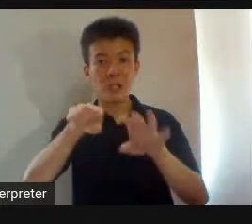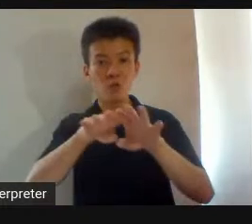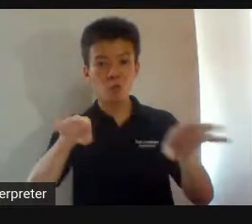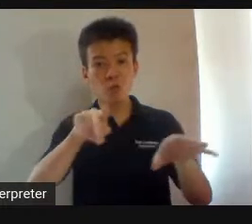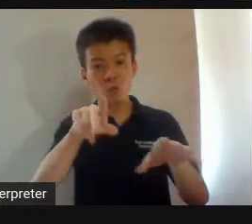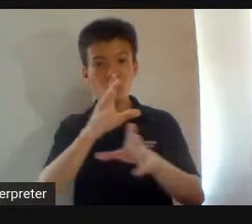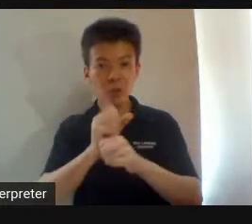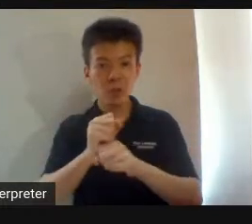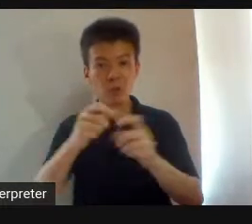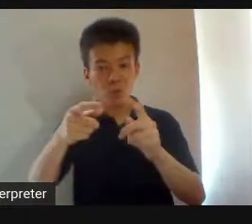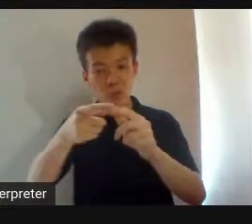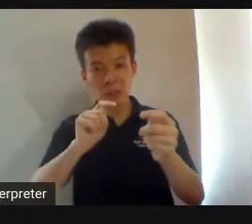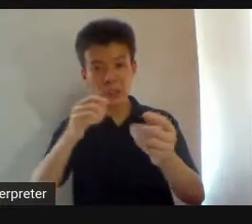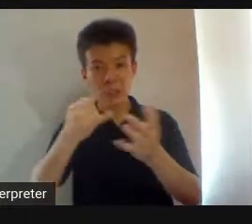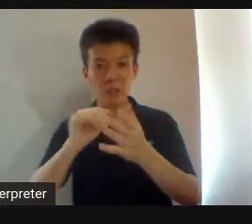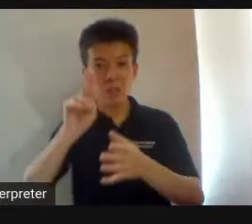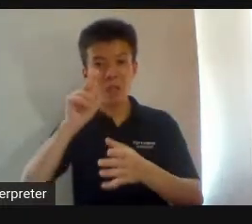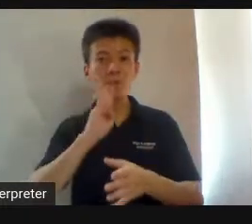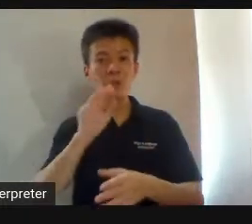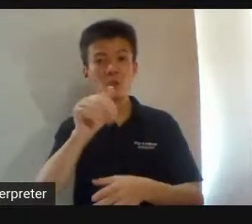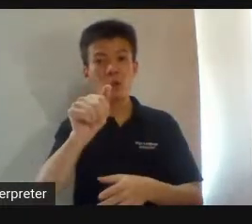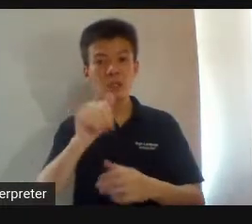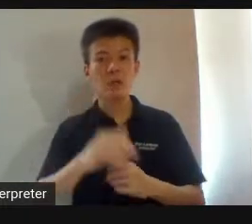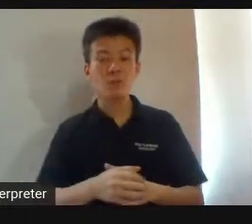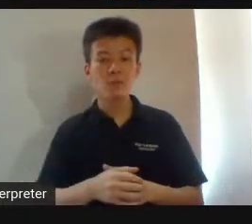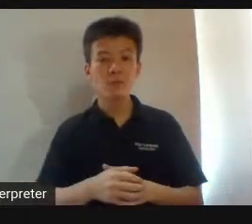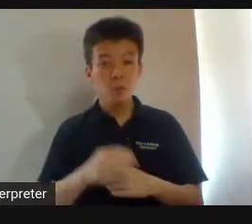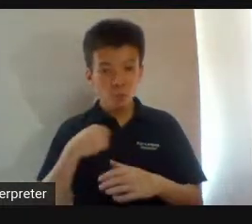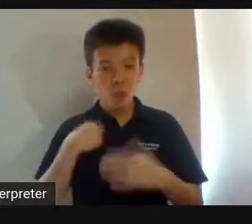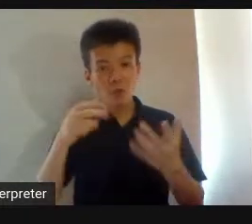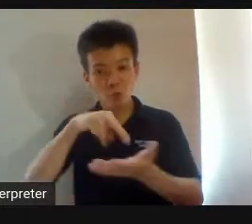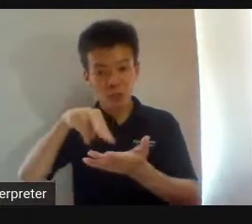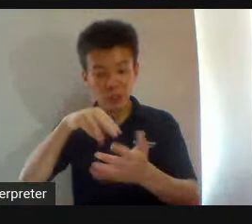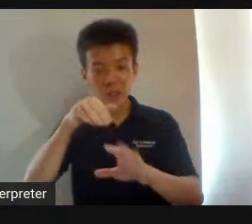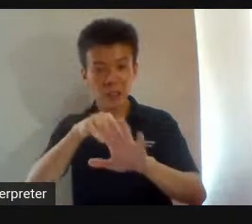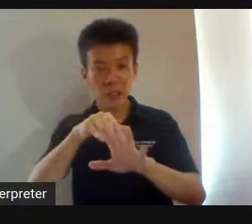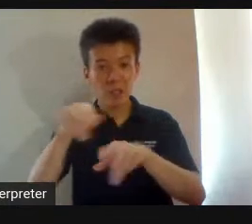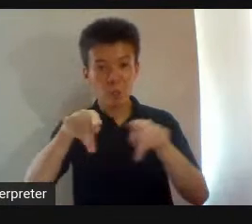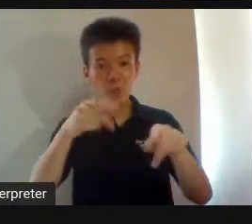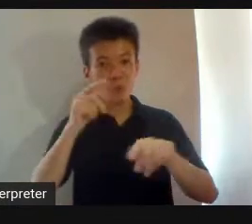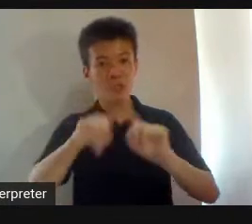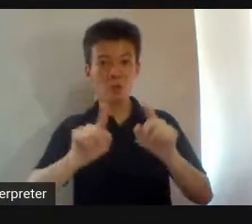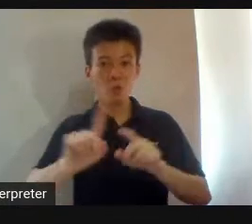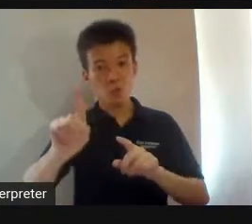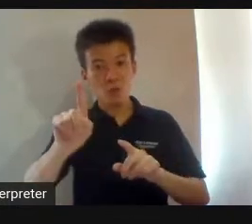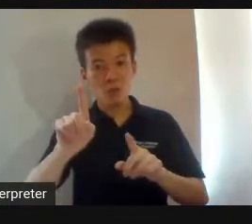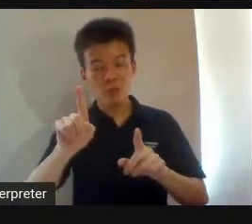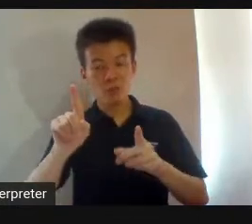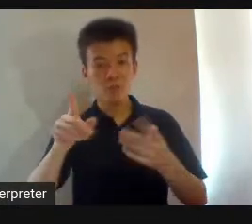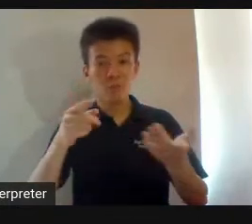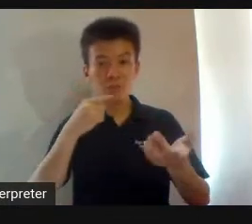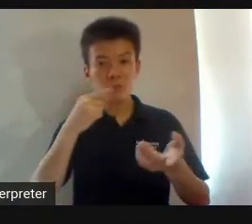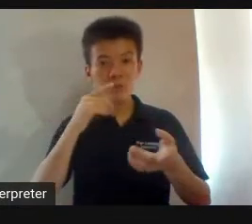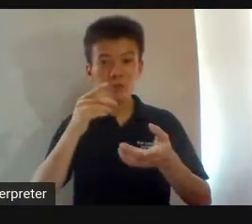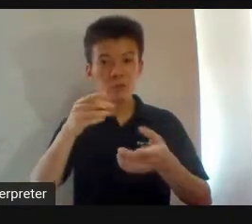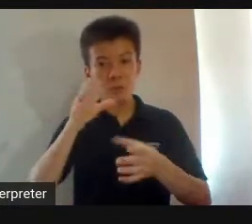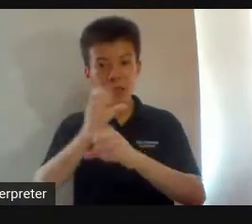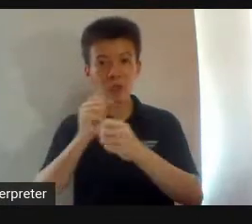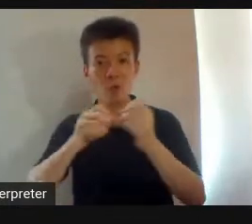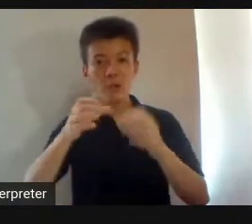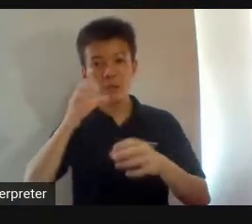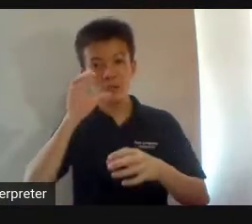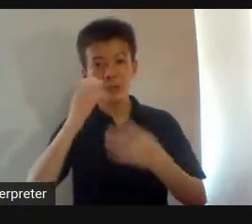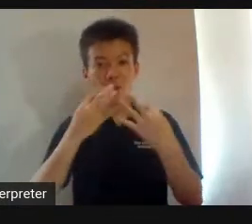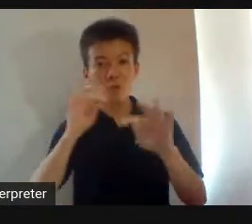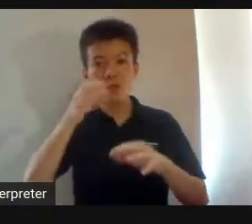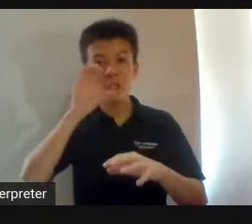you get to tear it up and really be yourself. So we have to dance at that party. We can't just go there and sip on, you know, the free drinks. You know,